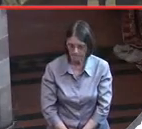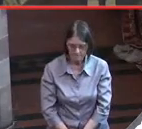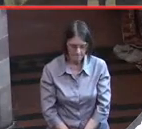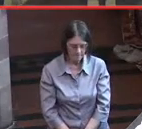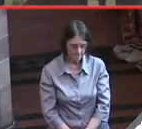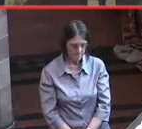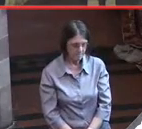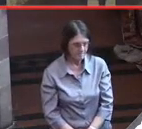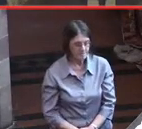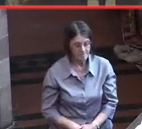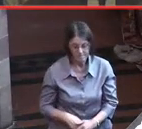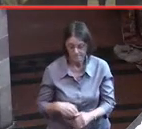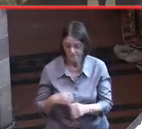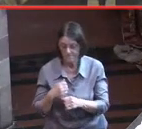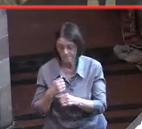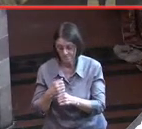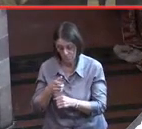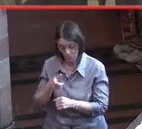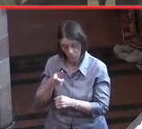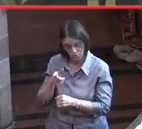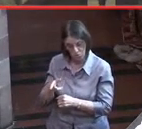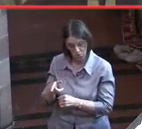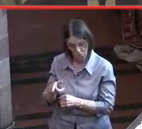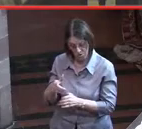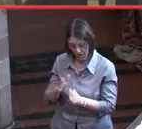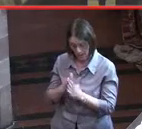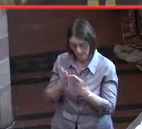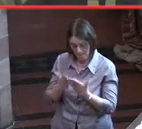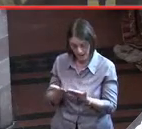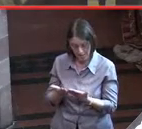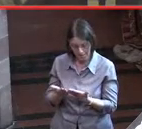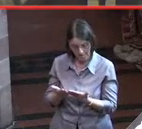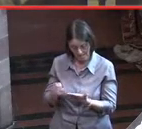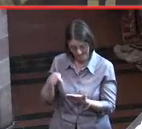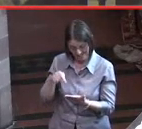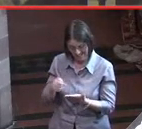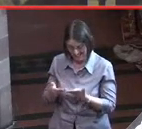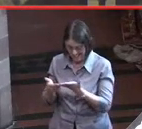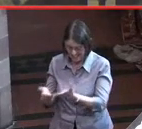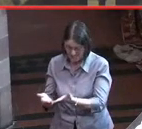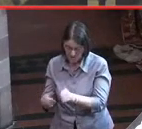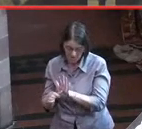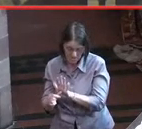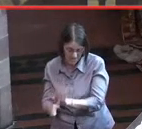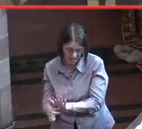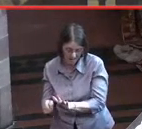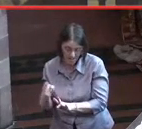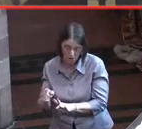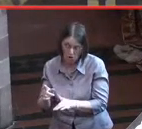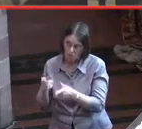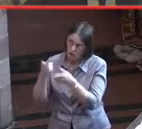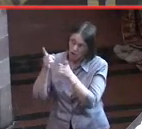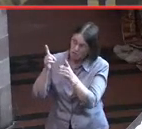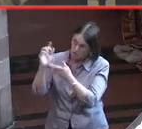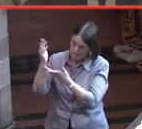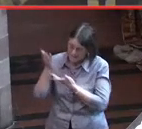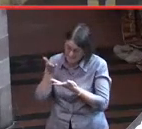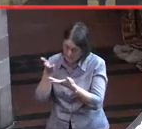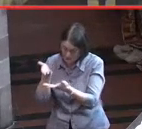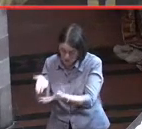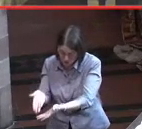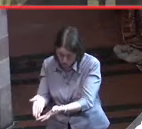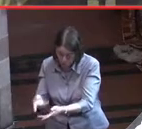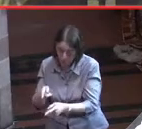George, receive this Bible as a sign of the authority committed to you this day to preach the Word of God and